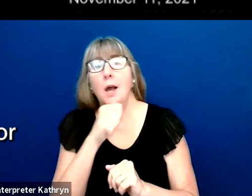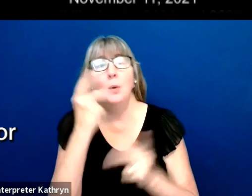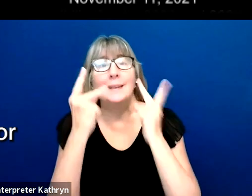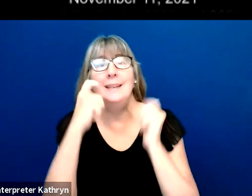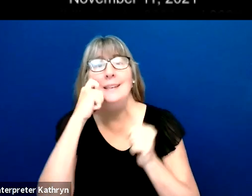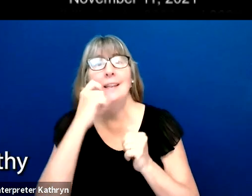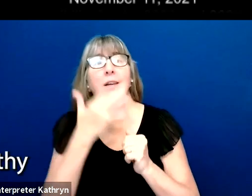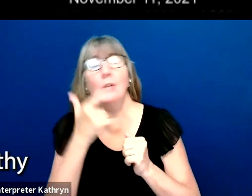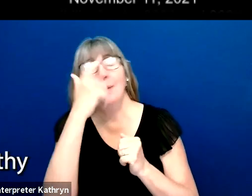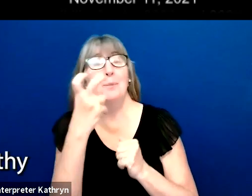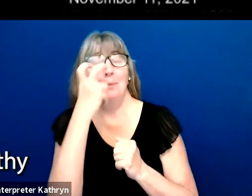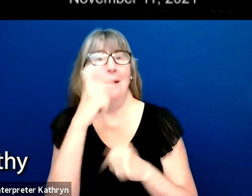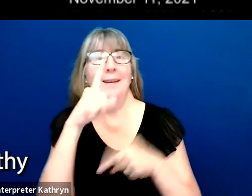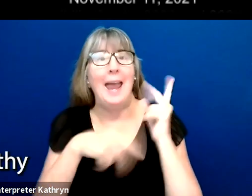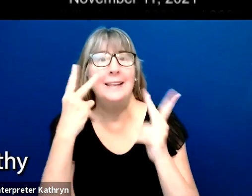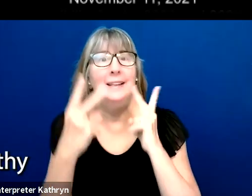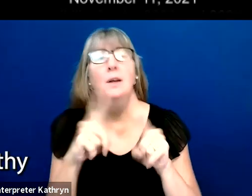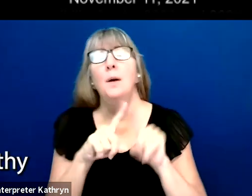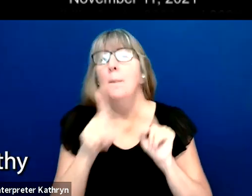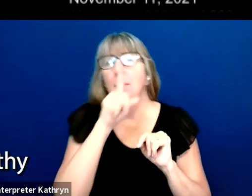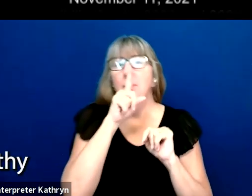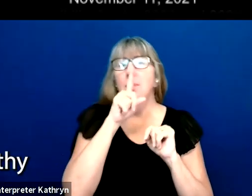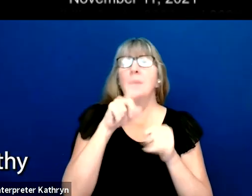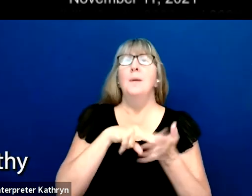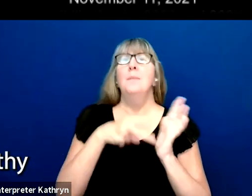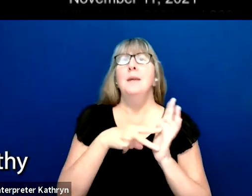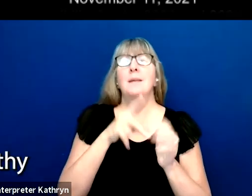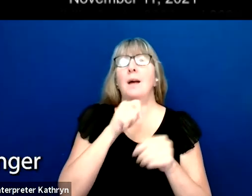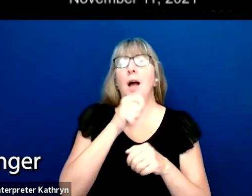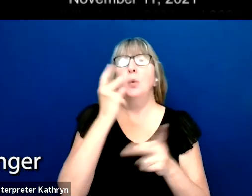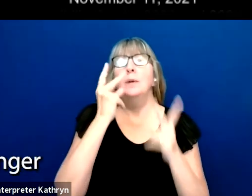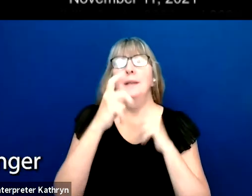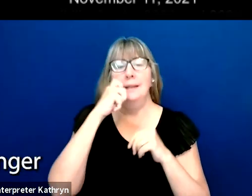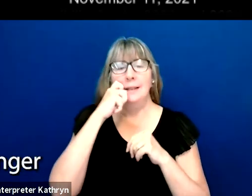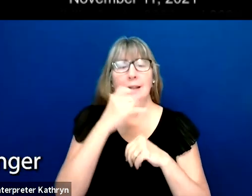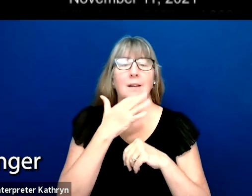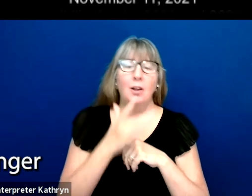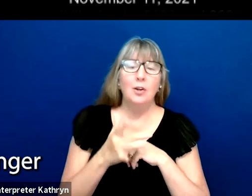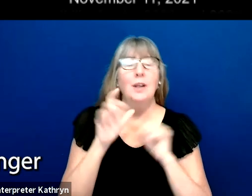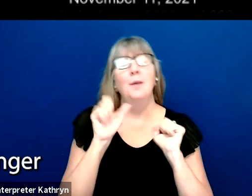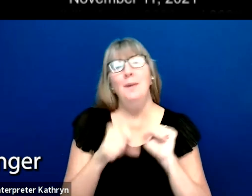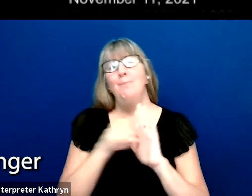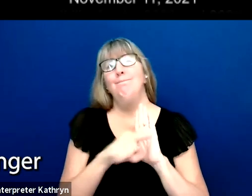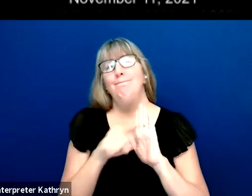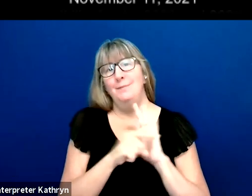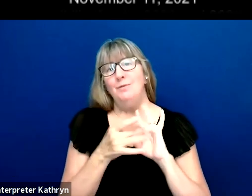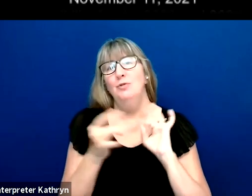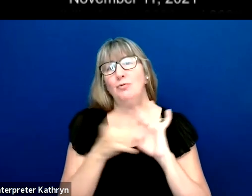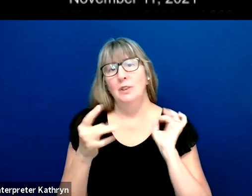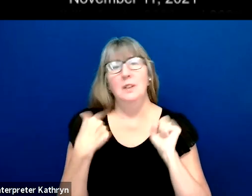can't see skin color. But I don't see skin color gets taken up in so many unhealthy and unfortunate ways that we can no